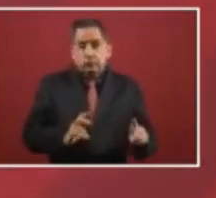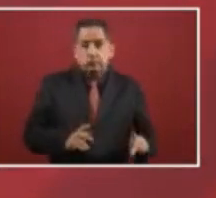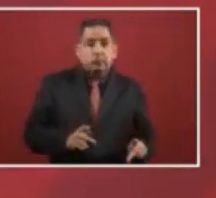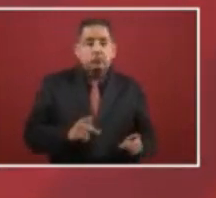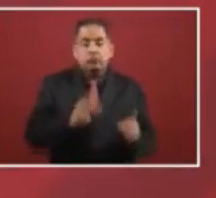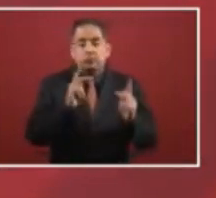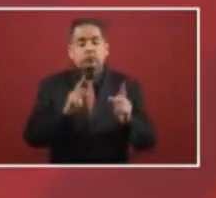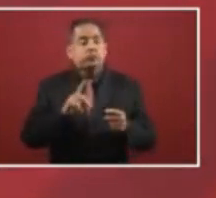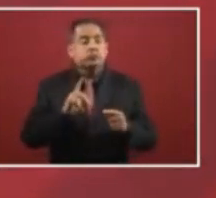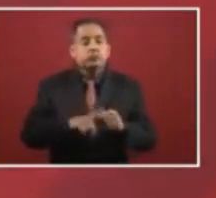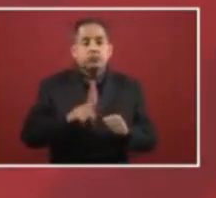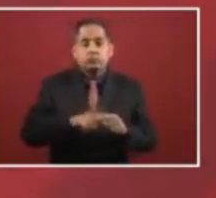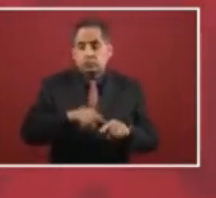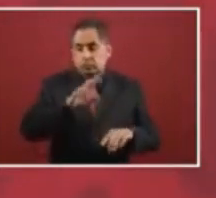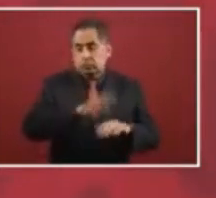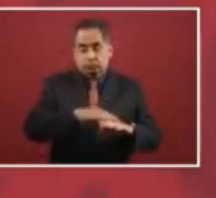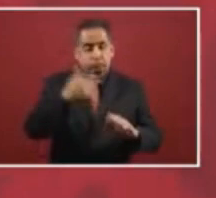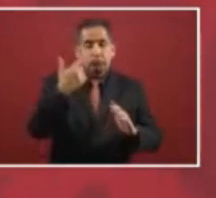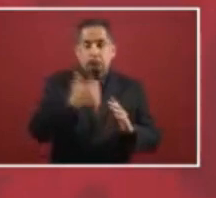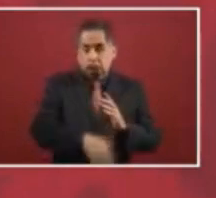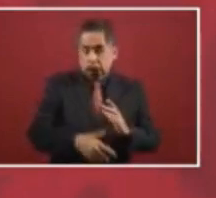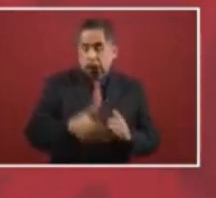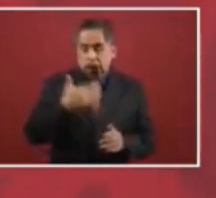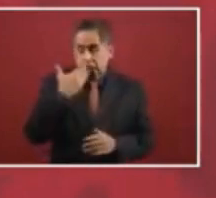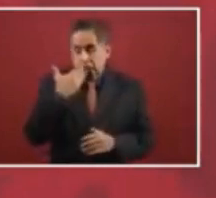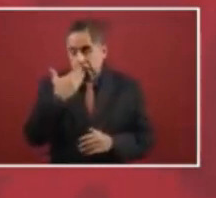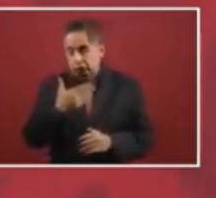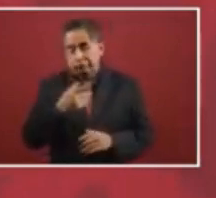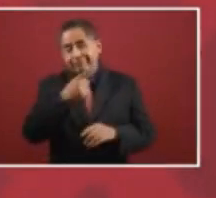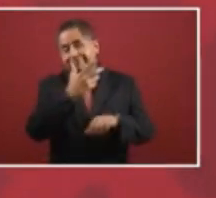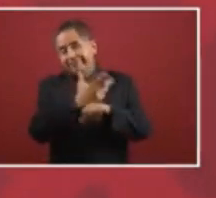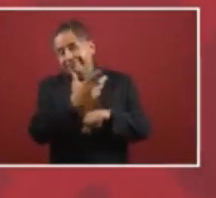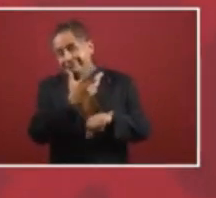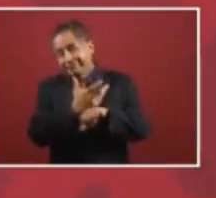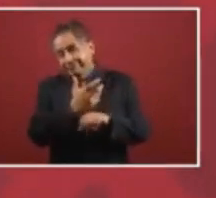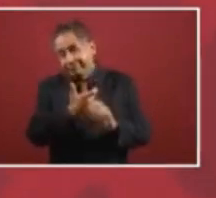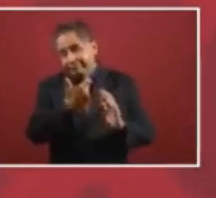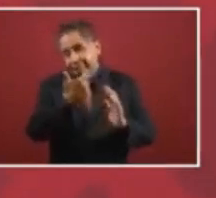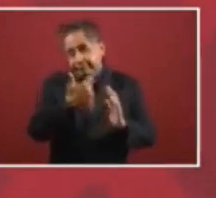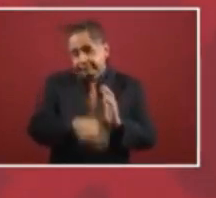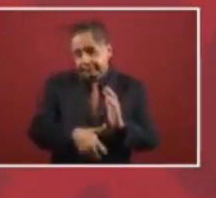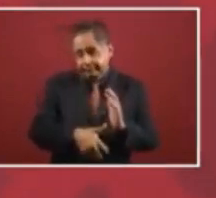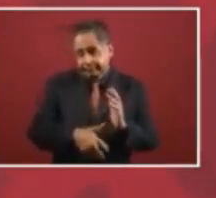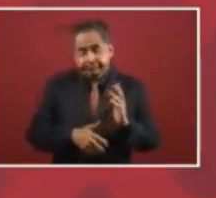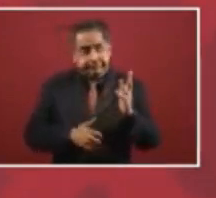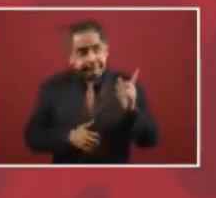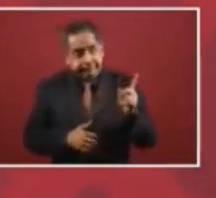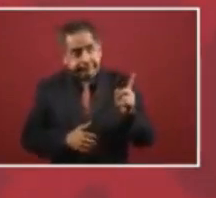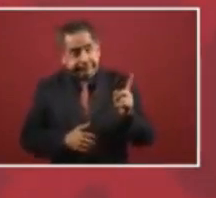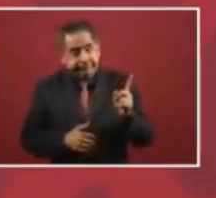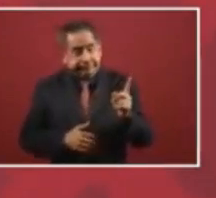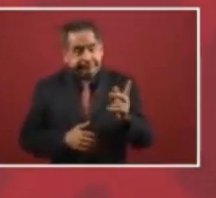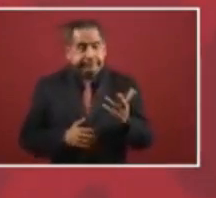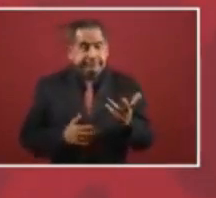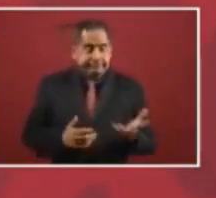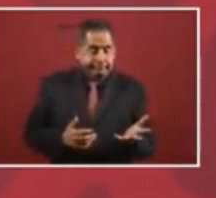The gas is being sold at a very low price in the U.S.